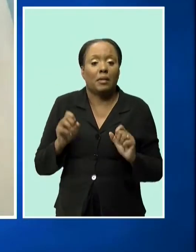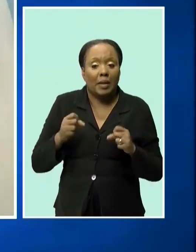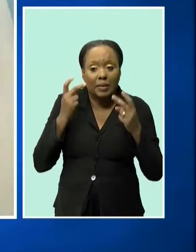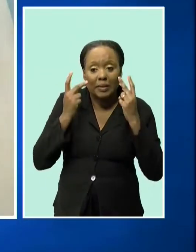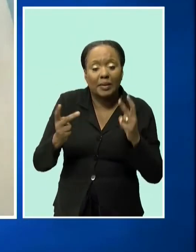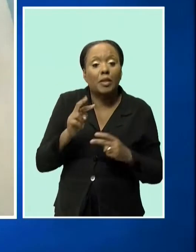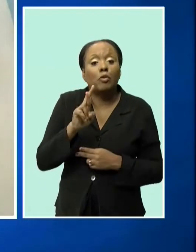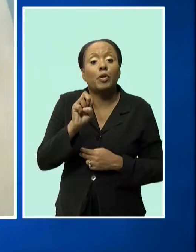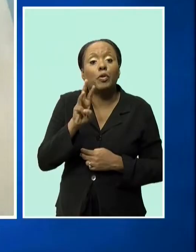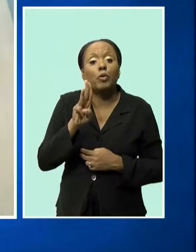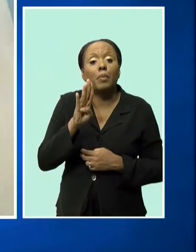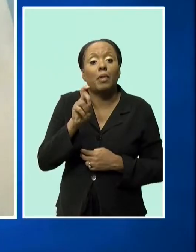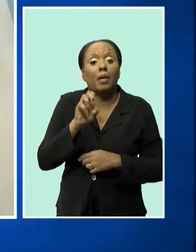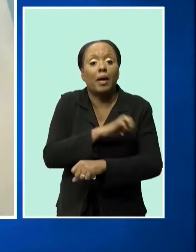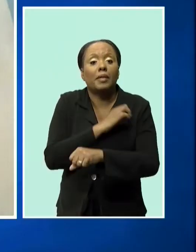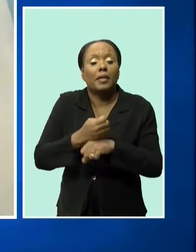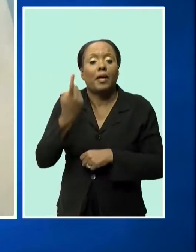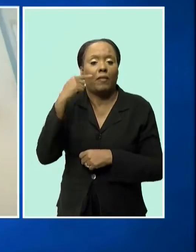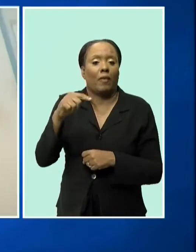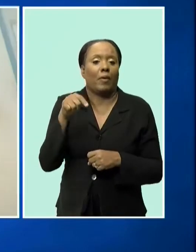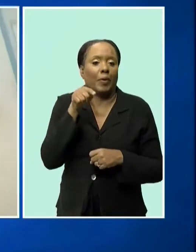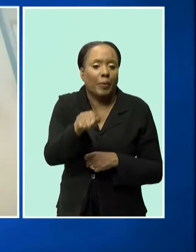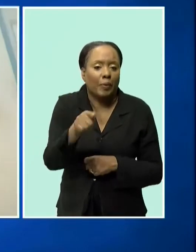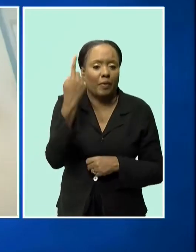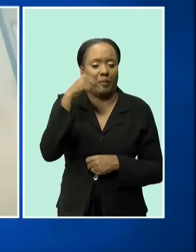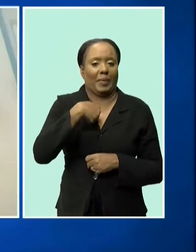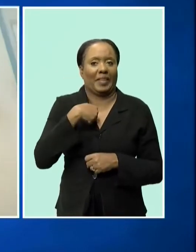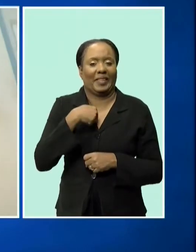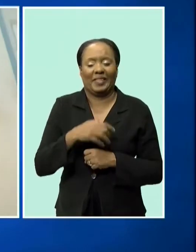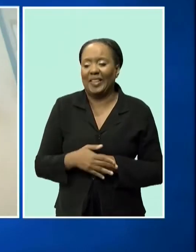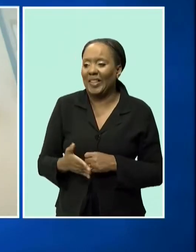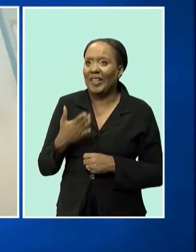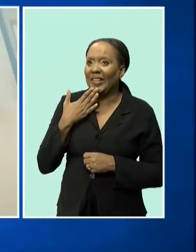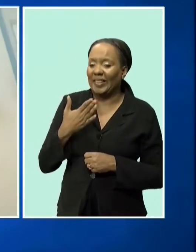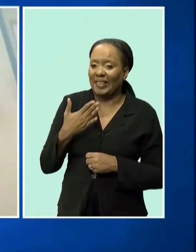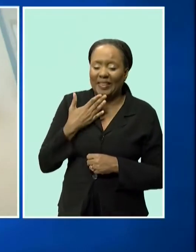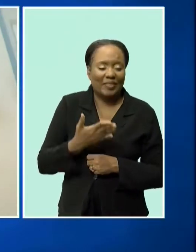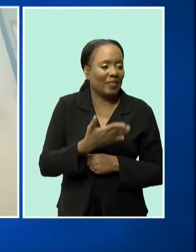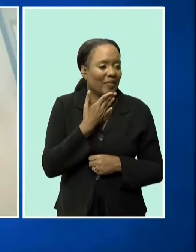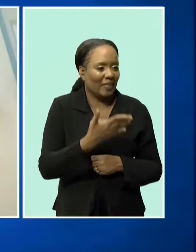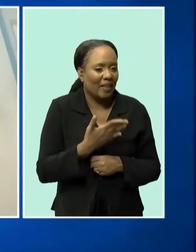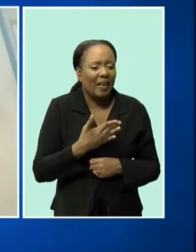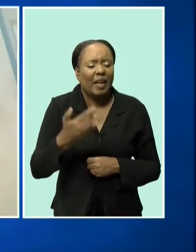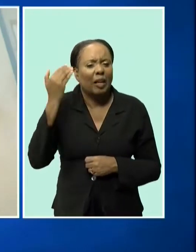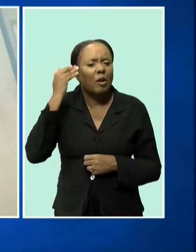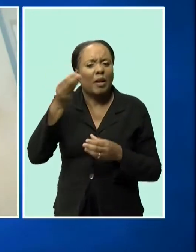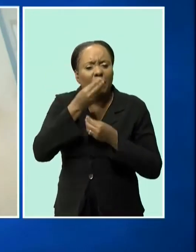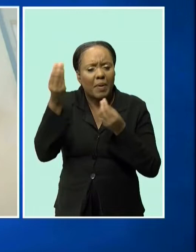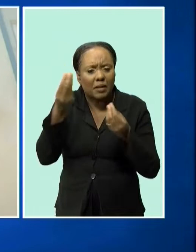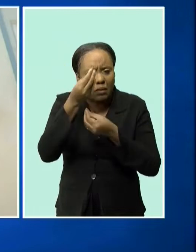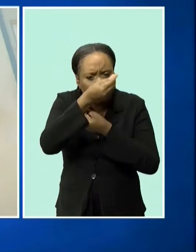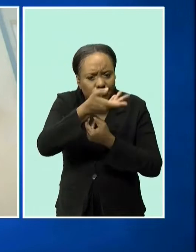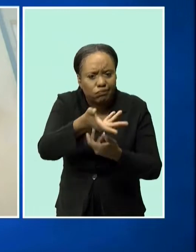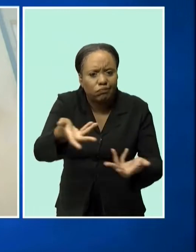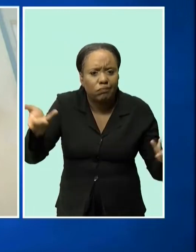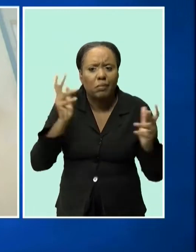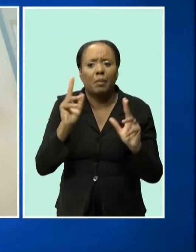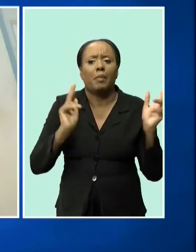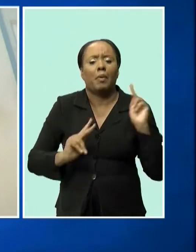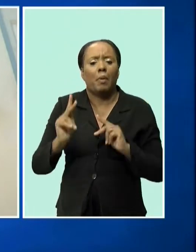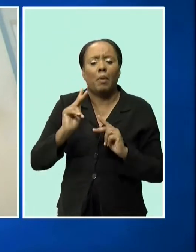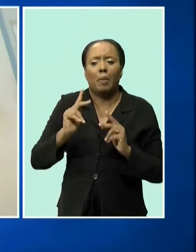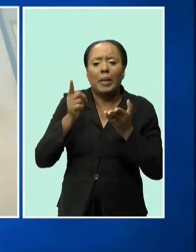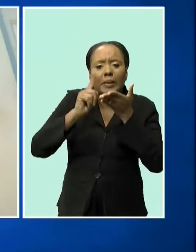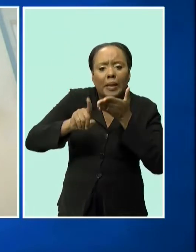is for me. Wonderful. Okay, thank you so much for speaking with Minister. I know you have the information going around, and people will be checking in to see